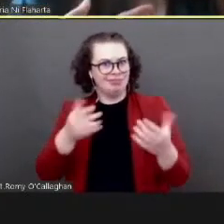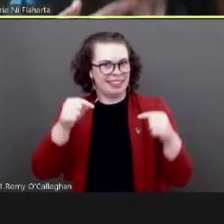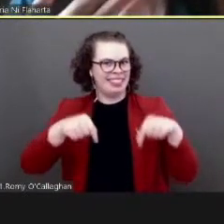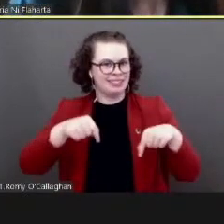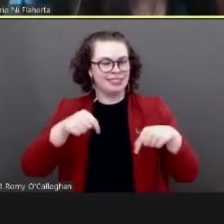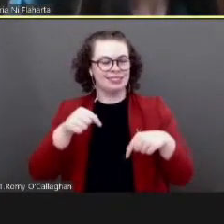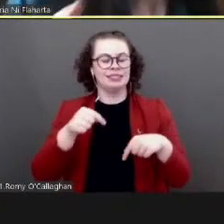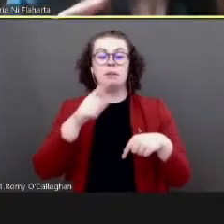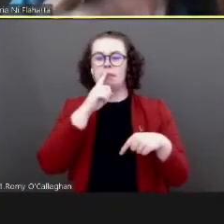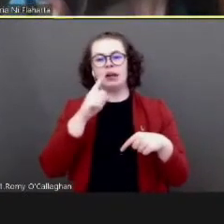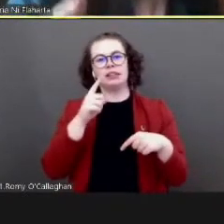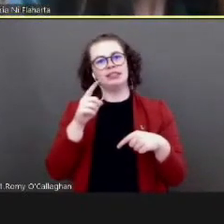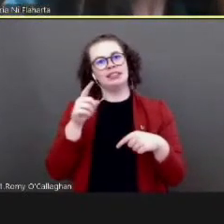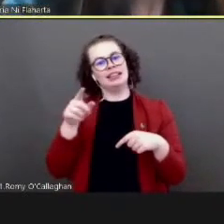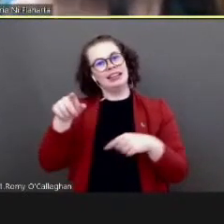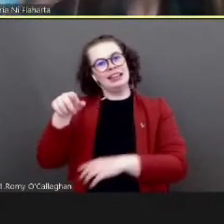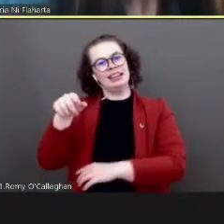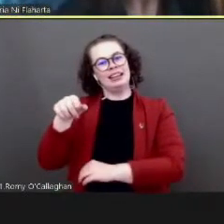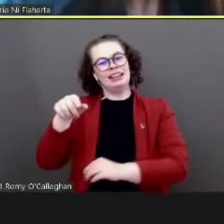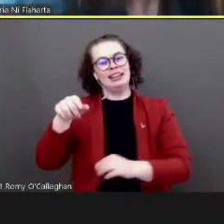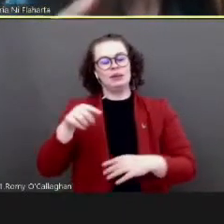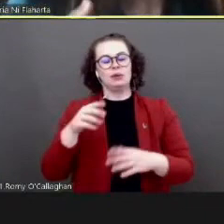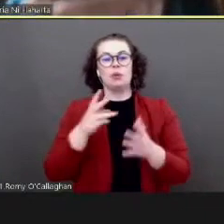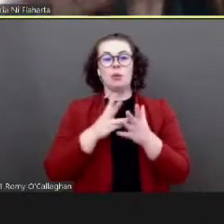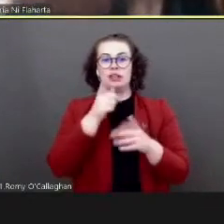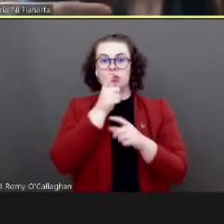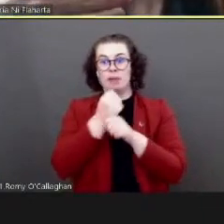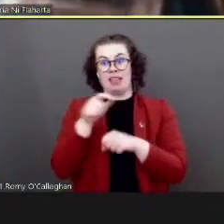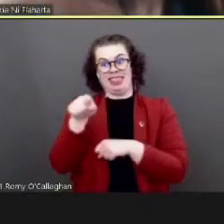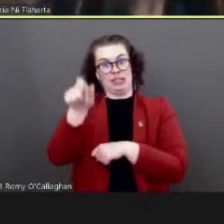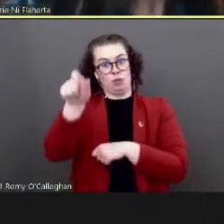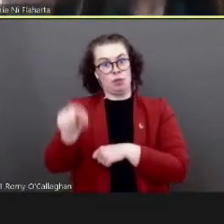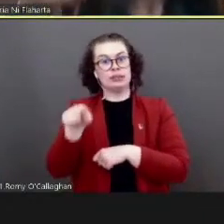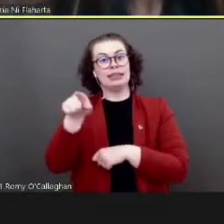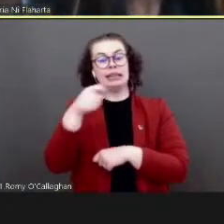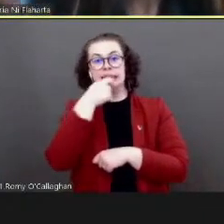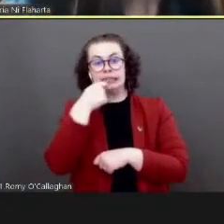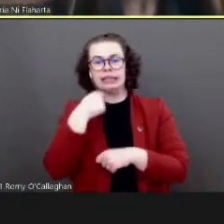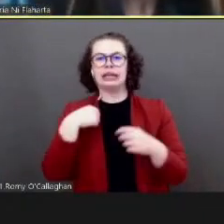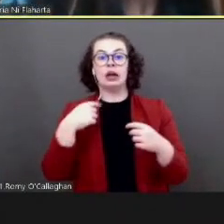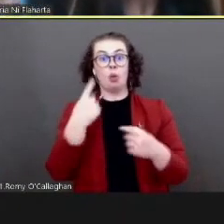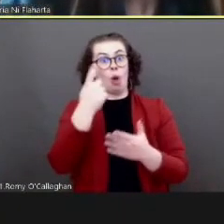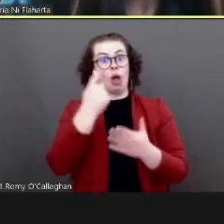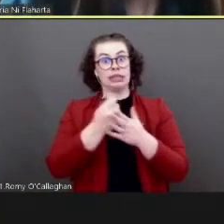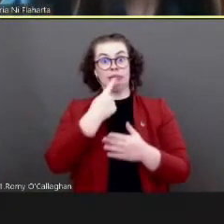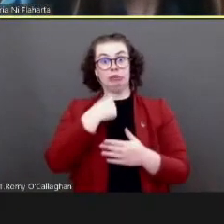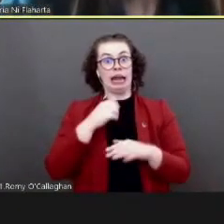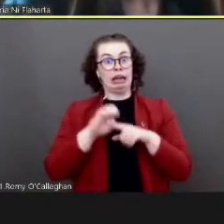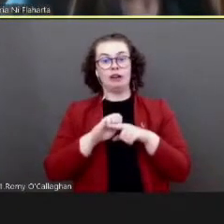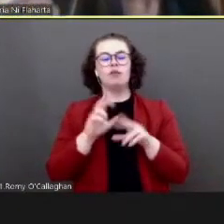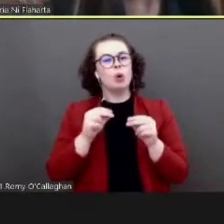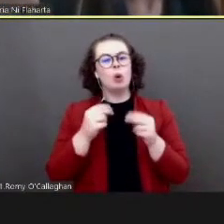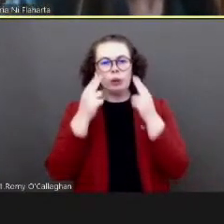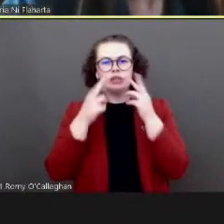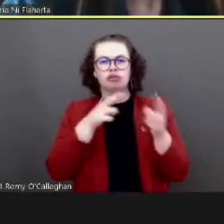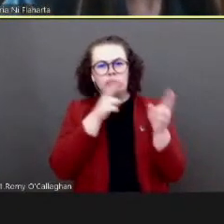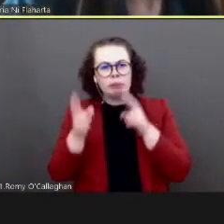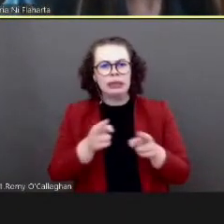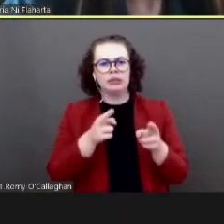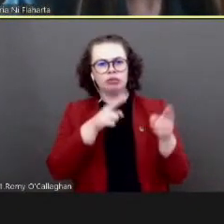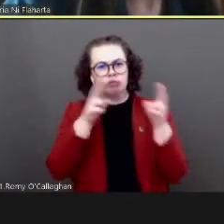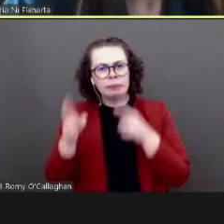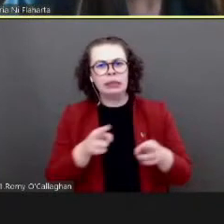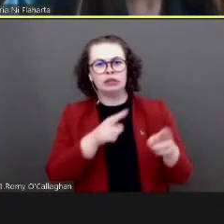But even just simply understanding this for this particular person, understanding that they needed things to be repeated again and again and again, and that they needed